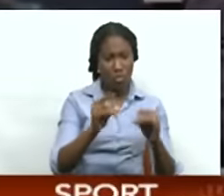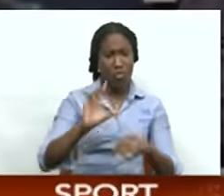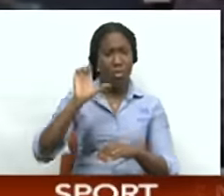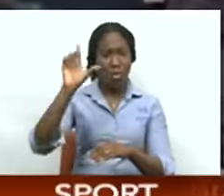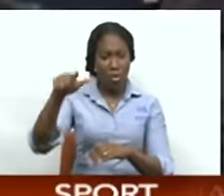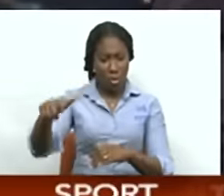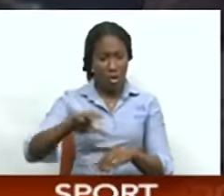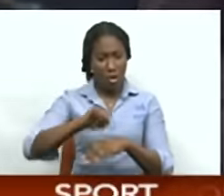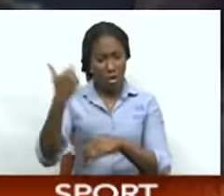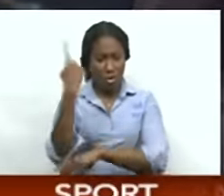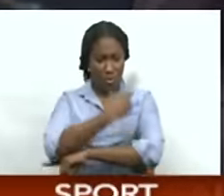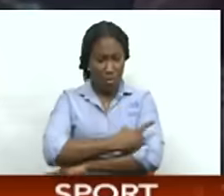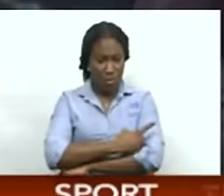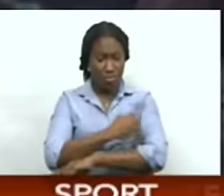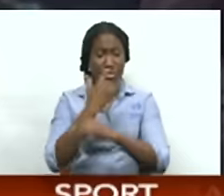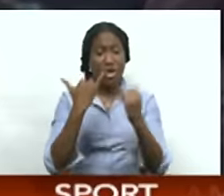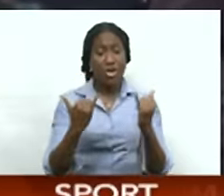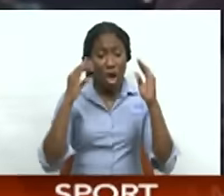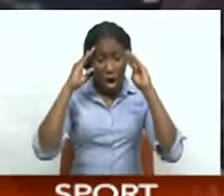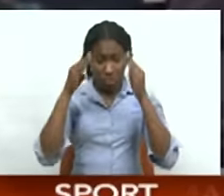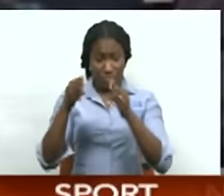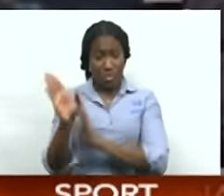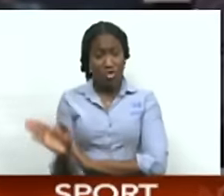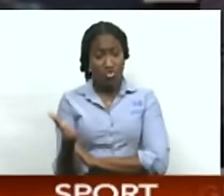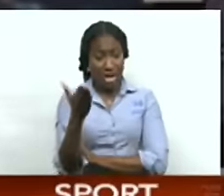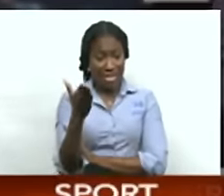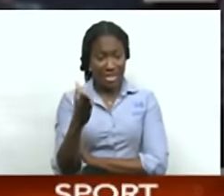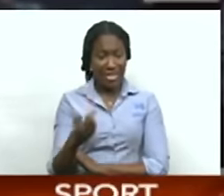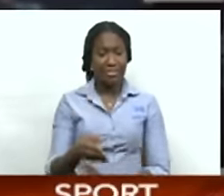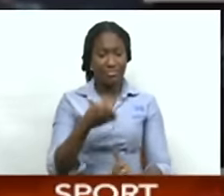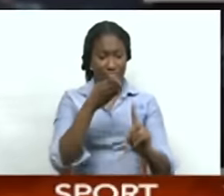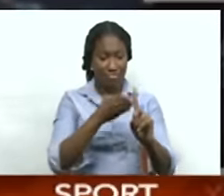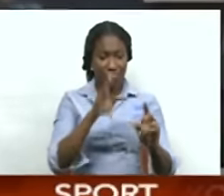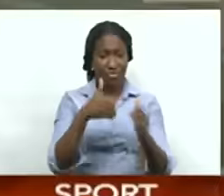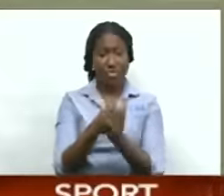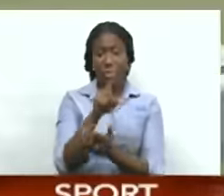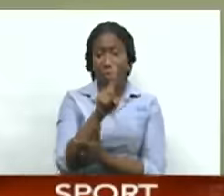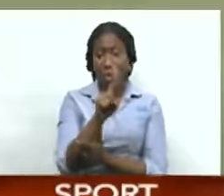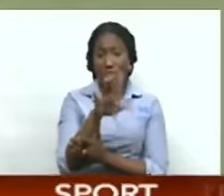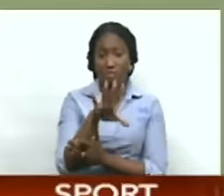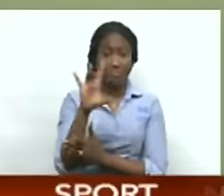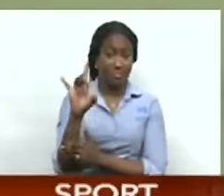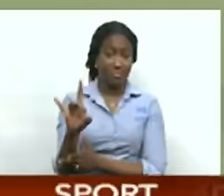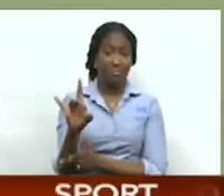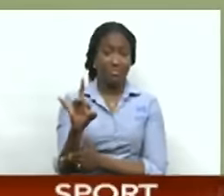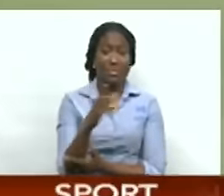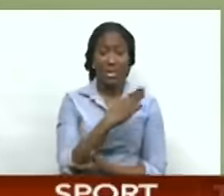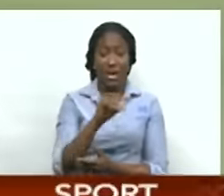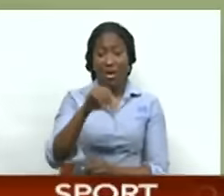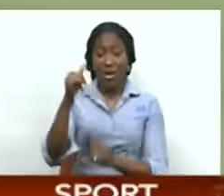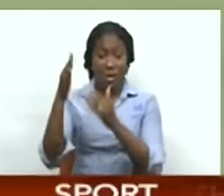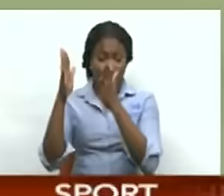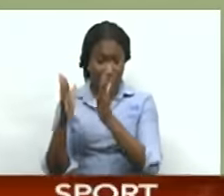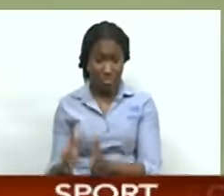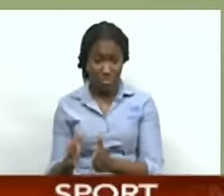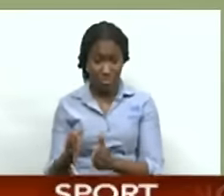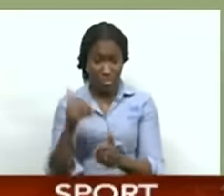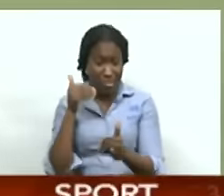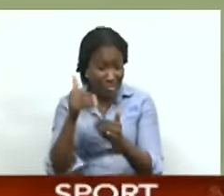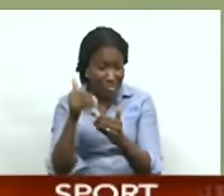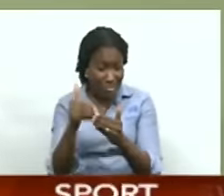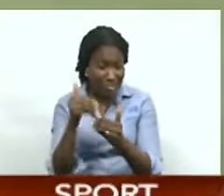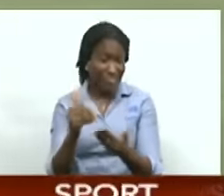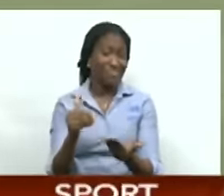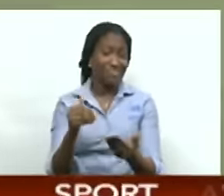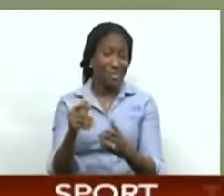now, Joshua De Silva smashed a 158-ball century, and Kevin Hodge was a run short of a ton of his own as the West Indians drew